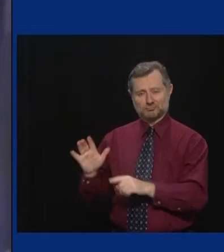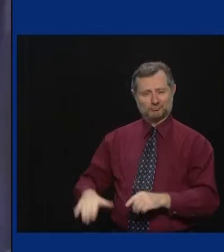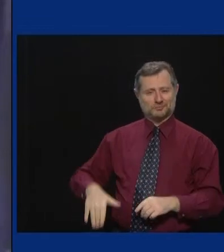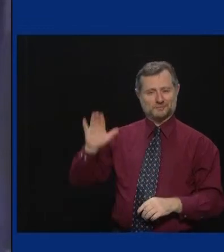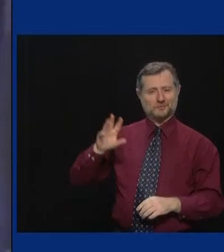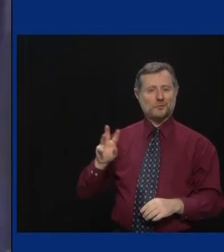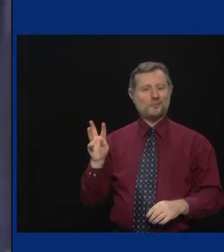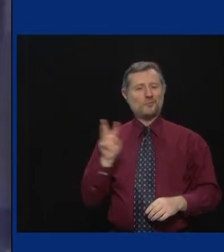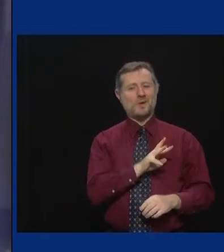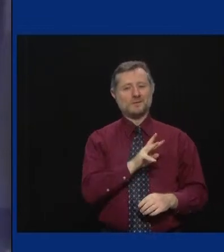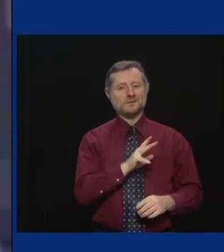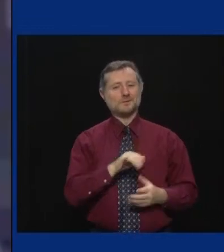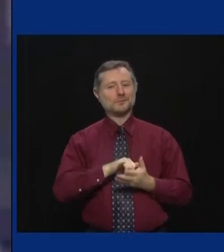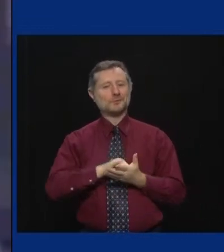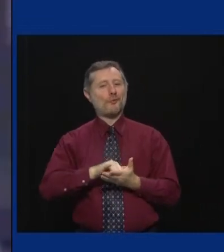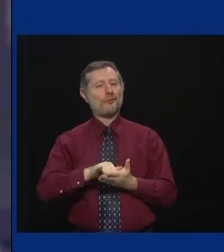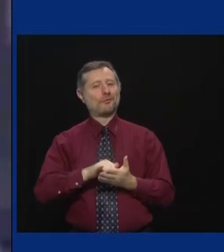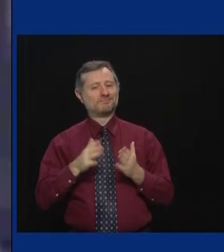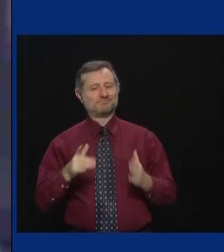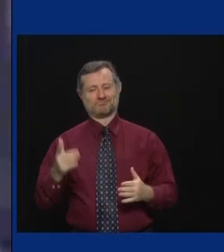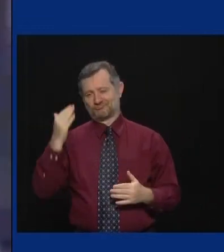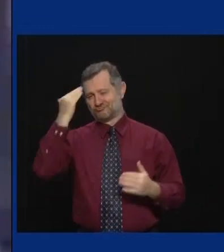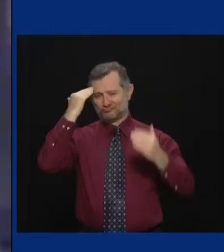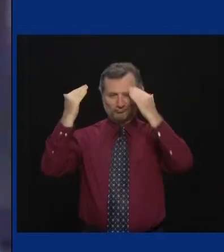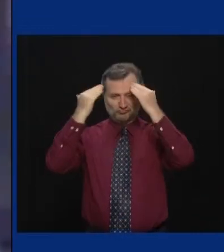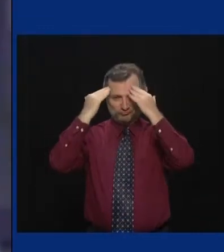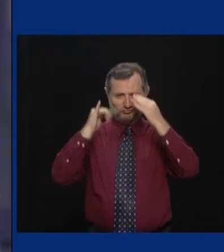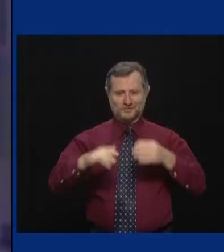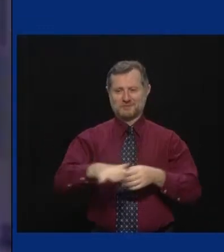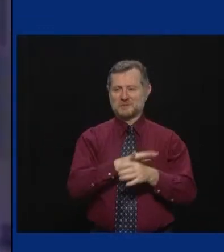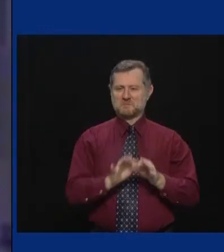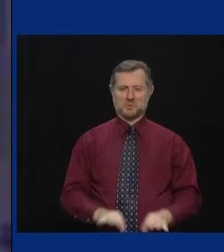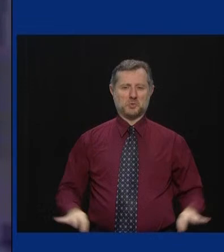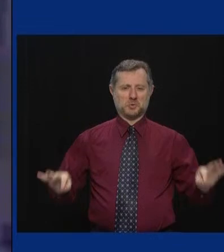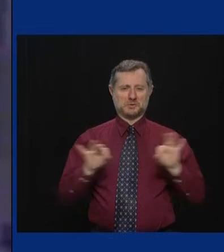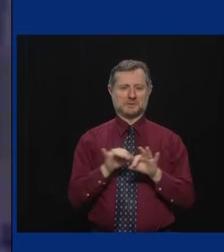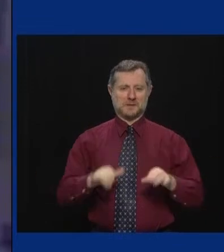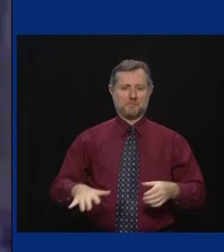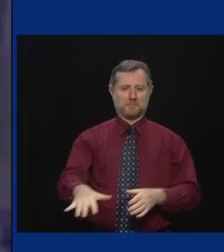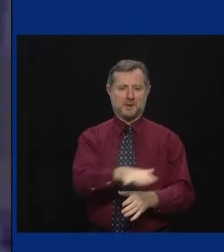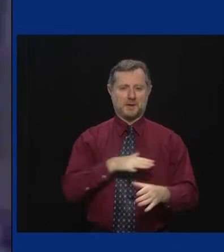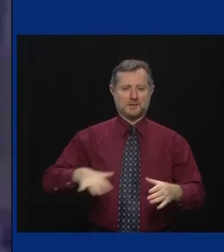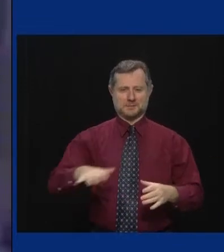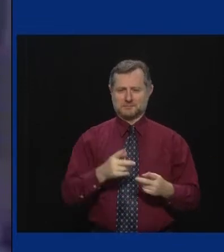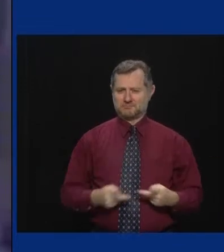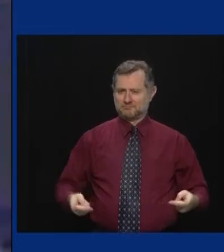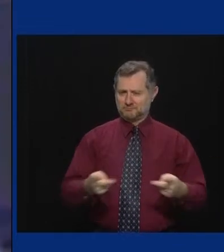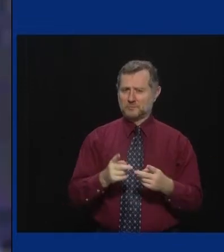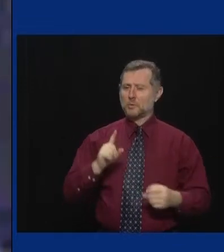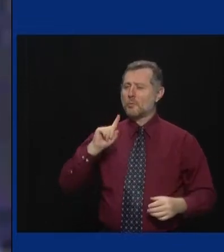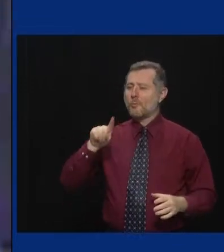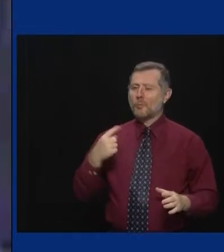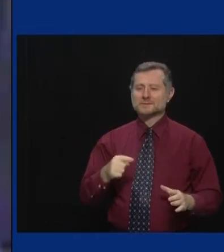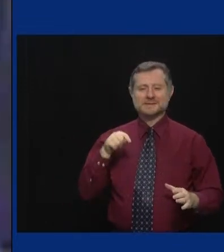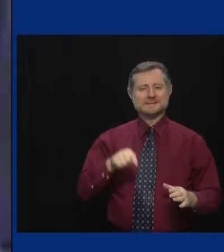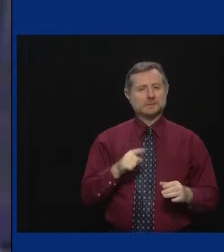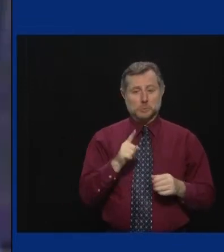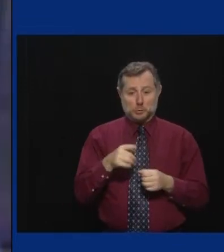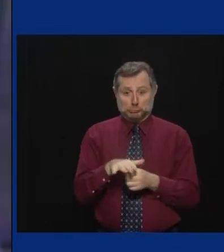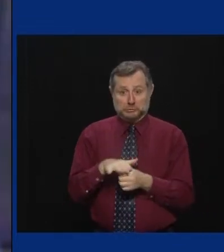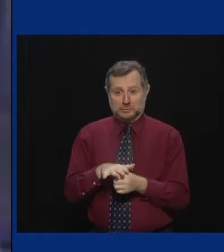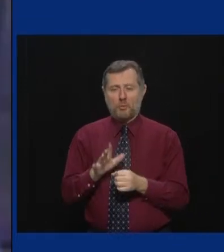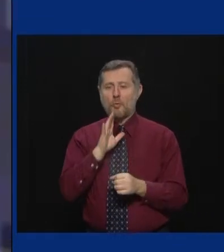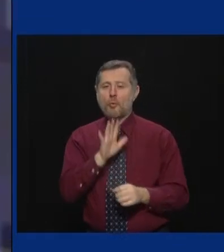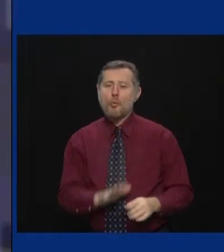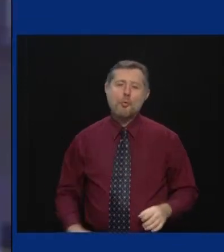asset, not only to the region, but to the entire state. Fueled by your inspiration and support